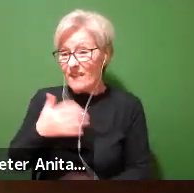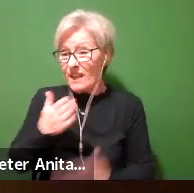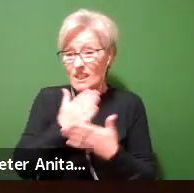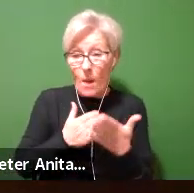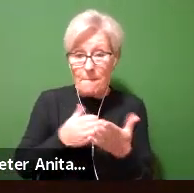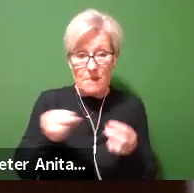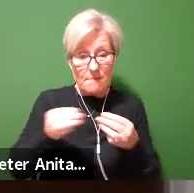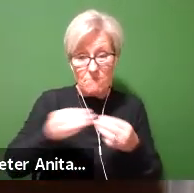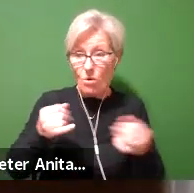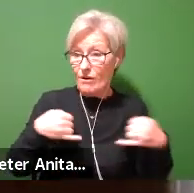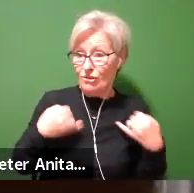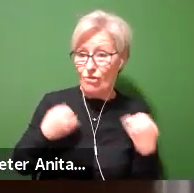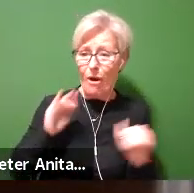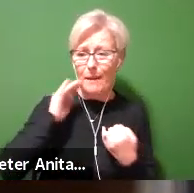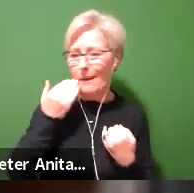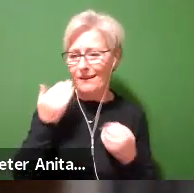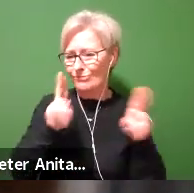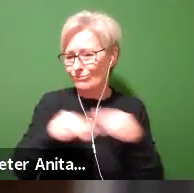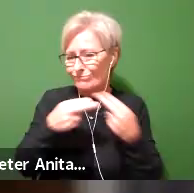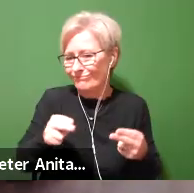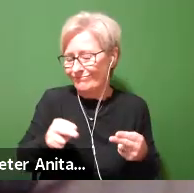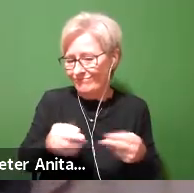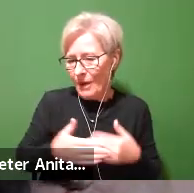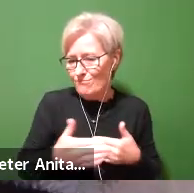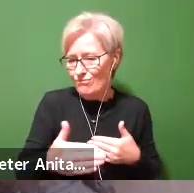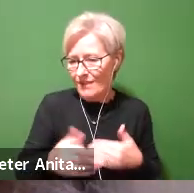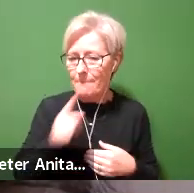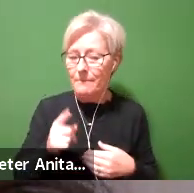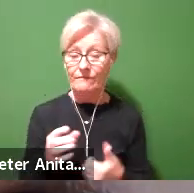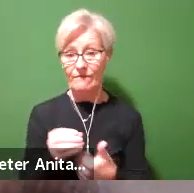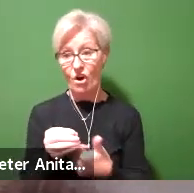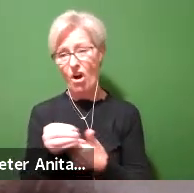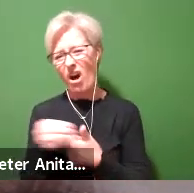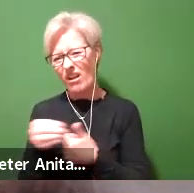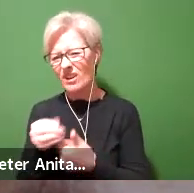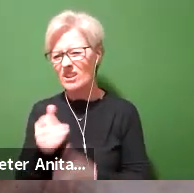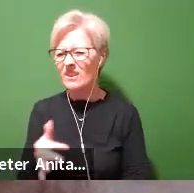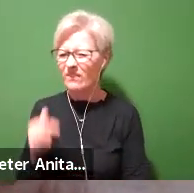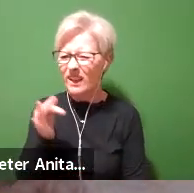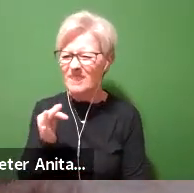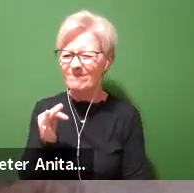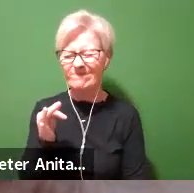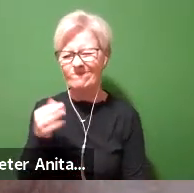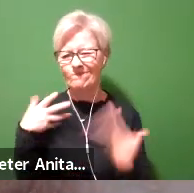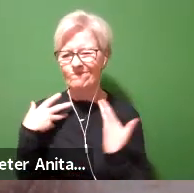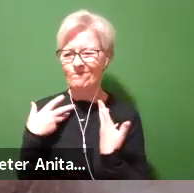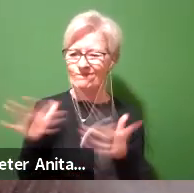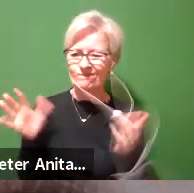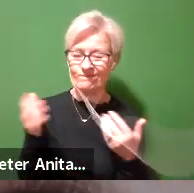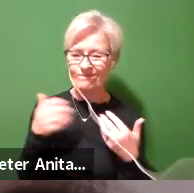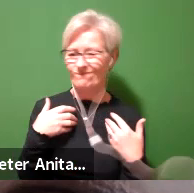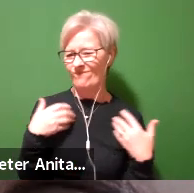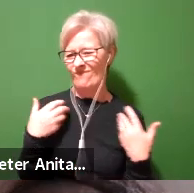of unwanted pregnancy abates. For others, they find that they think about sex less often or they don't enjoy it as